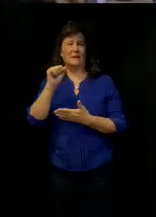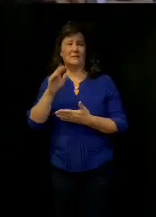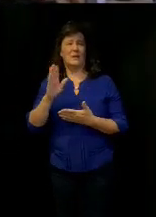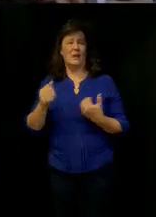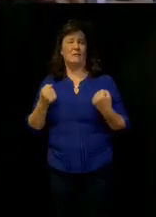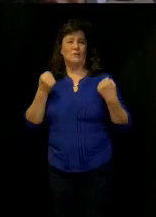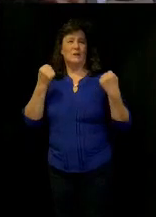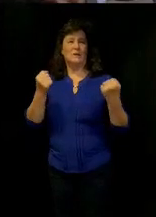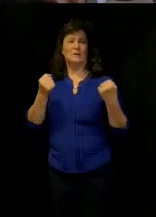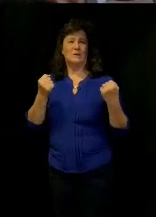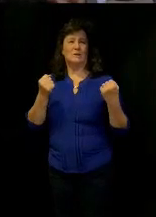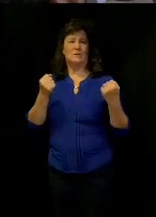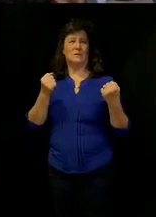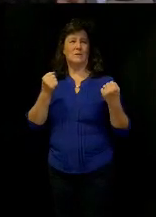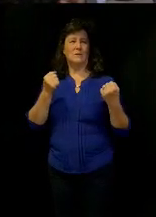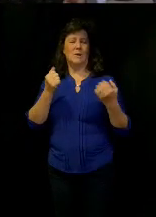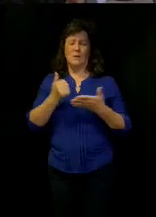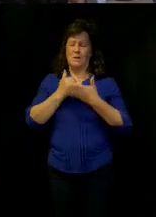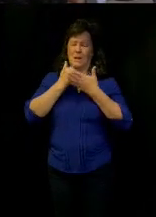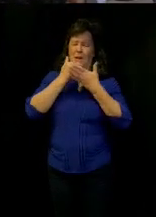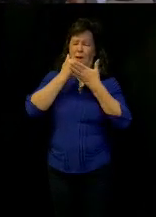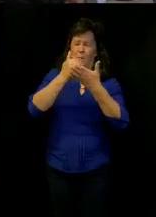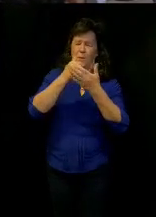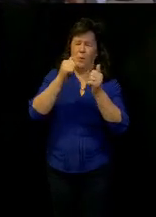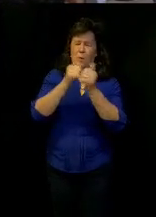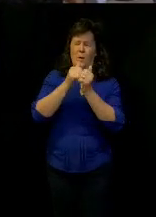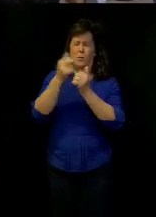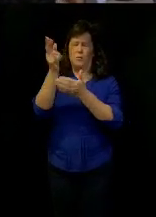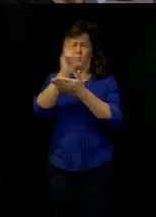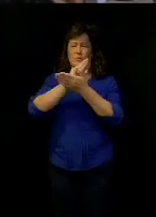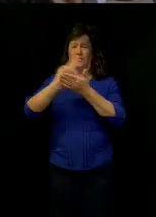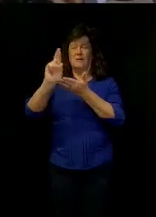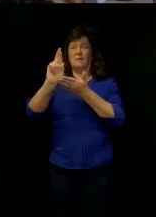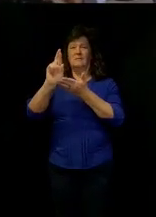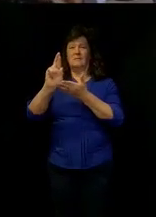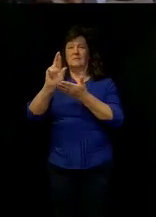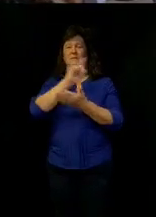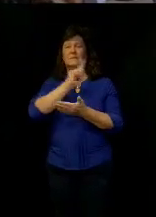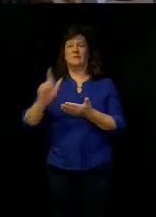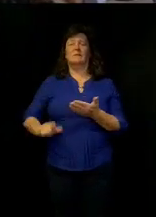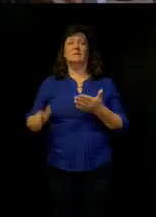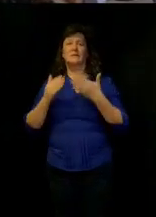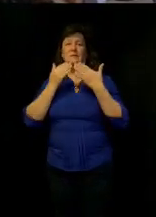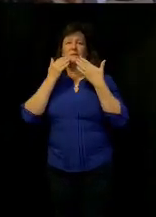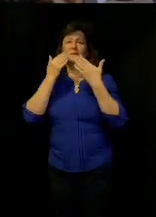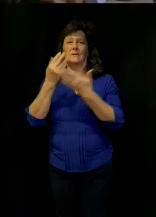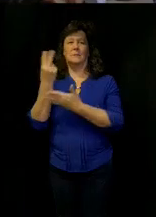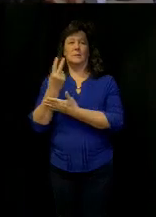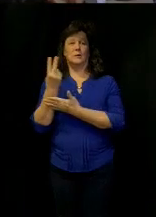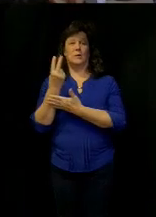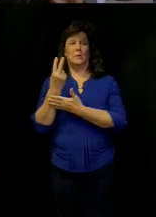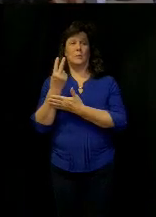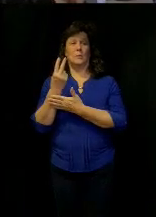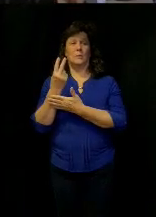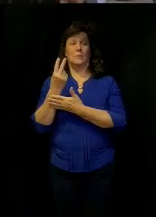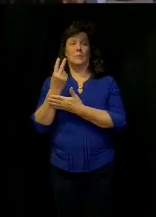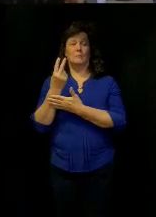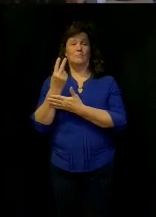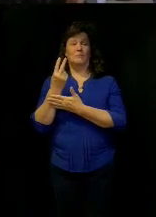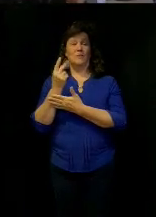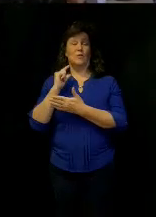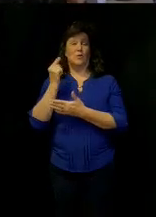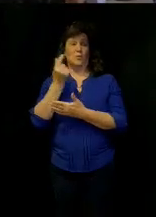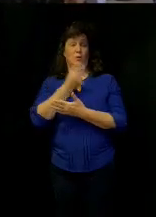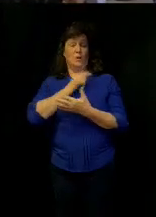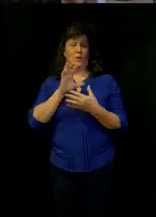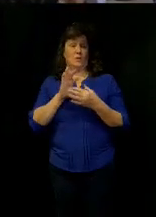uphold you with the right hand of my righteousness. Hallelujah. So, Lord, I thank you today as they've made a step, the grace is being